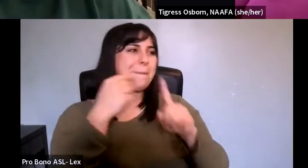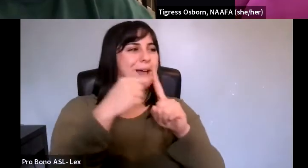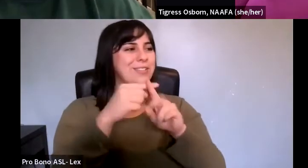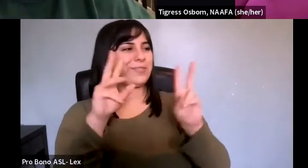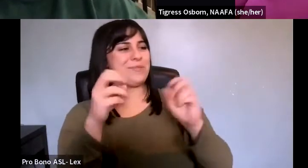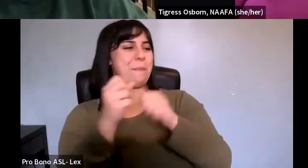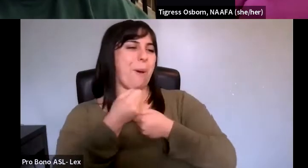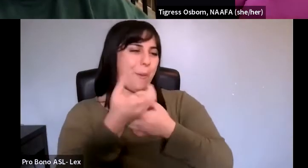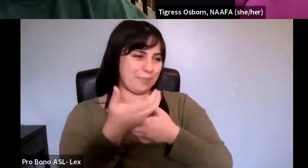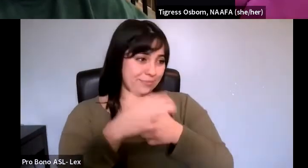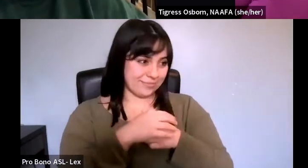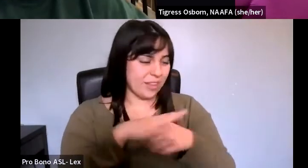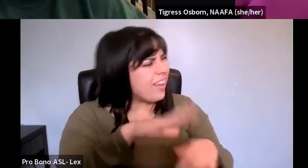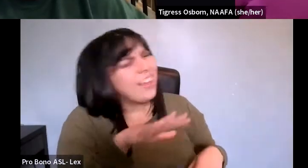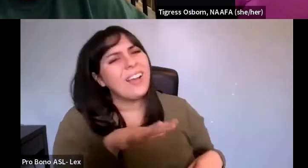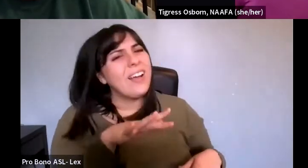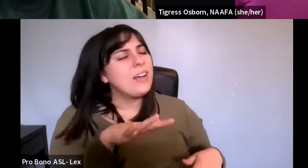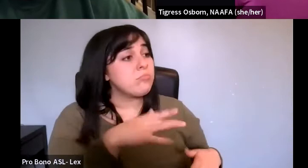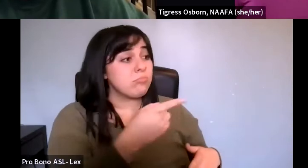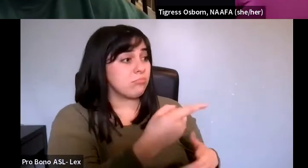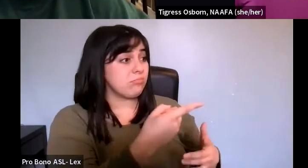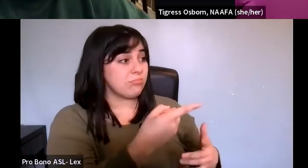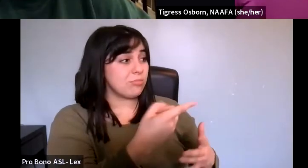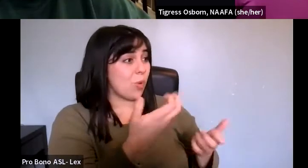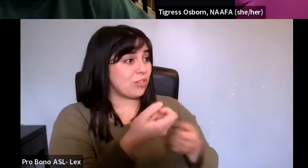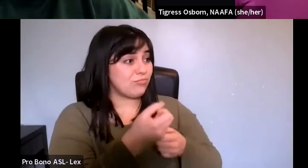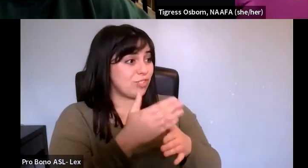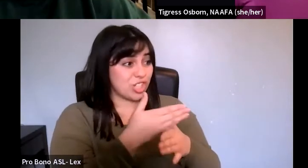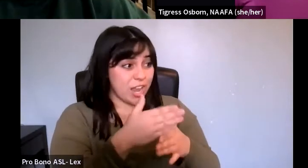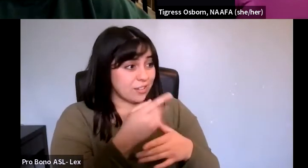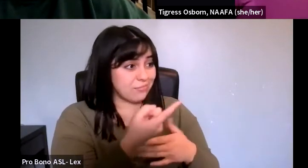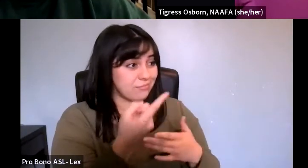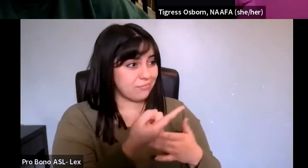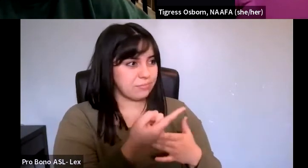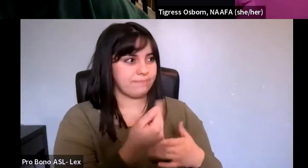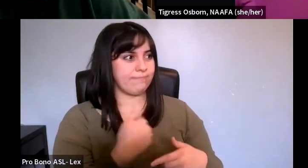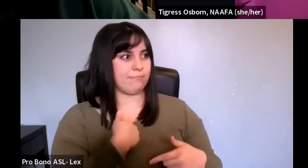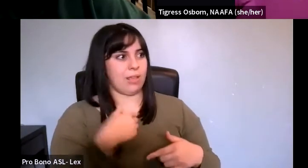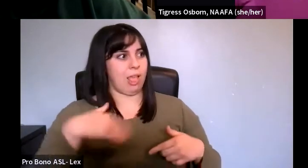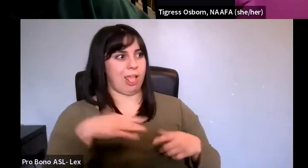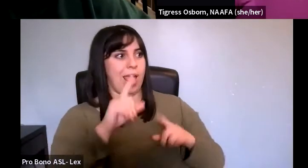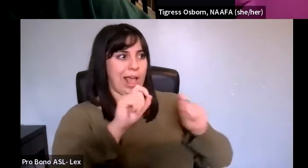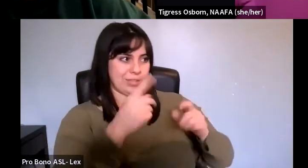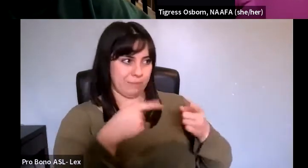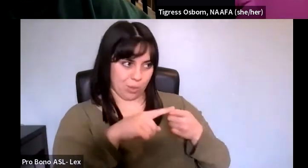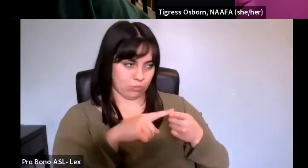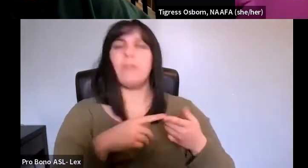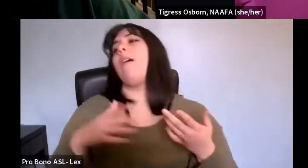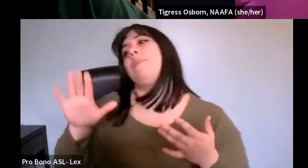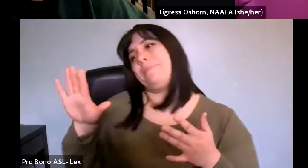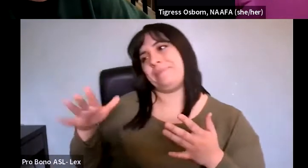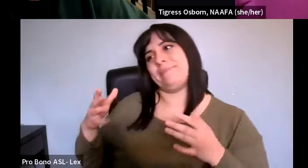Sophie, is there anything I haven't asked you about that you want to leave us with? I could talk to you forever.